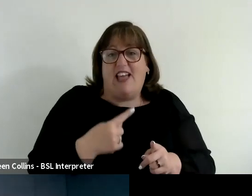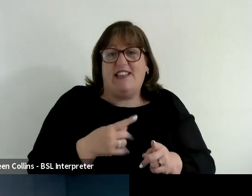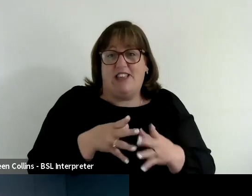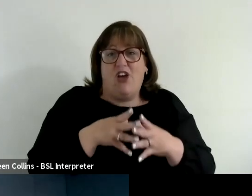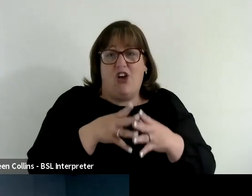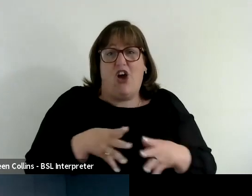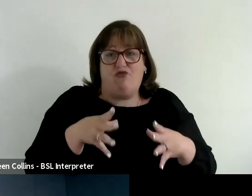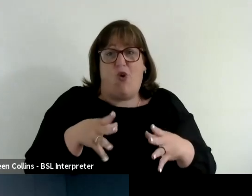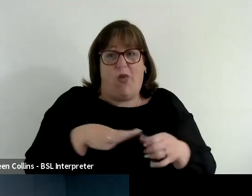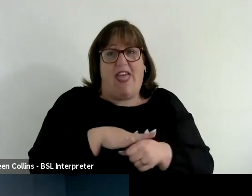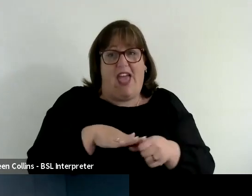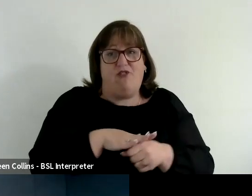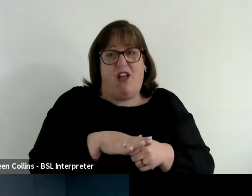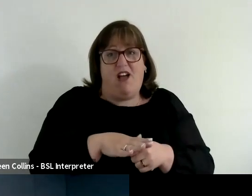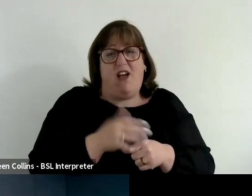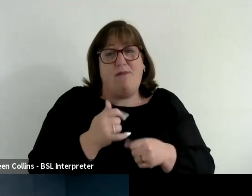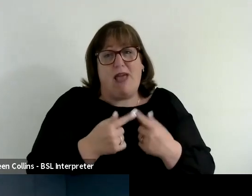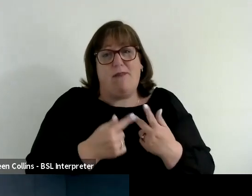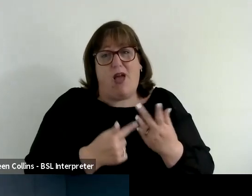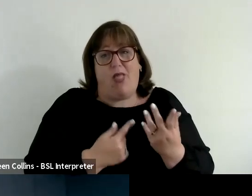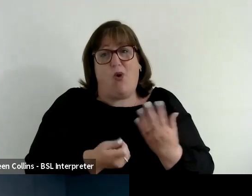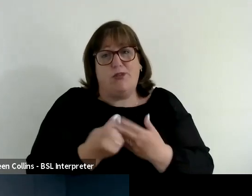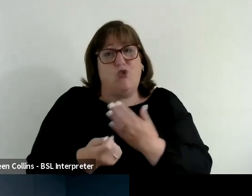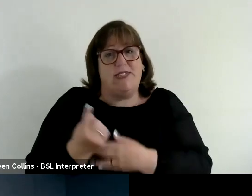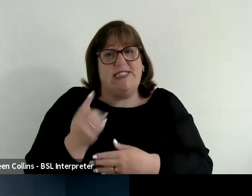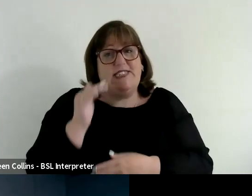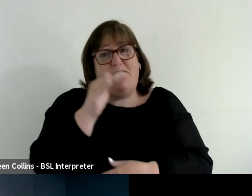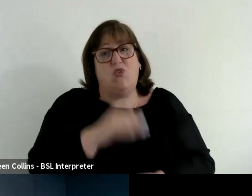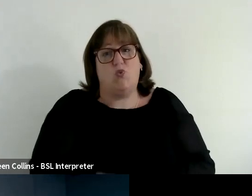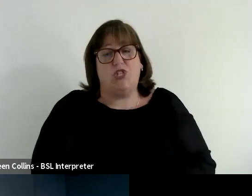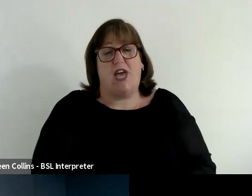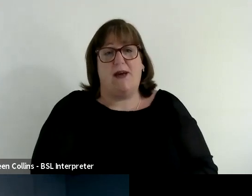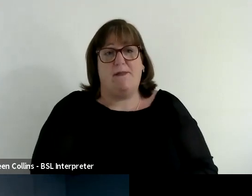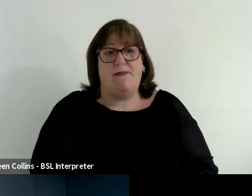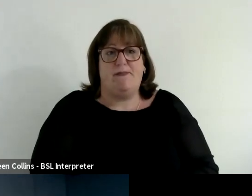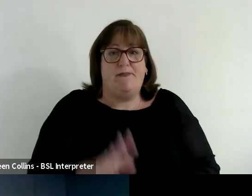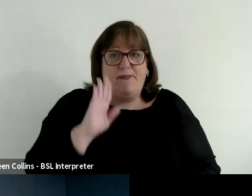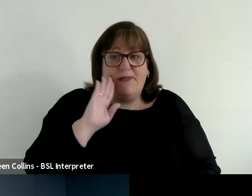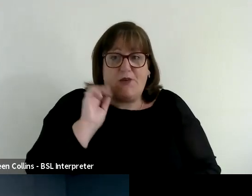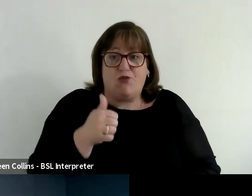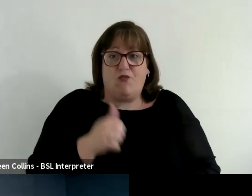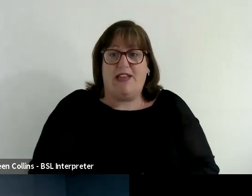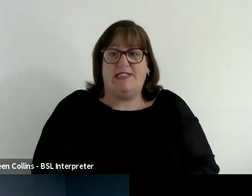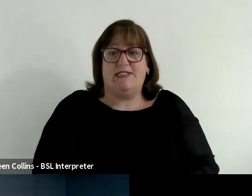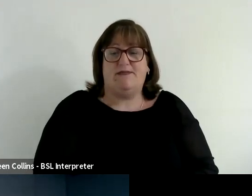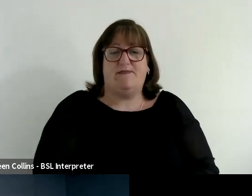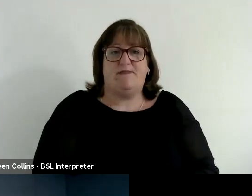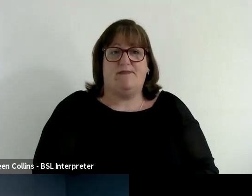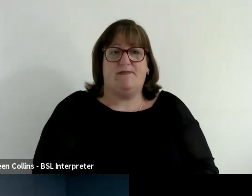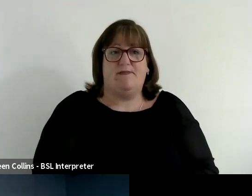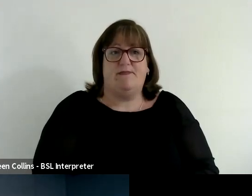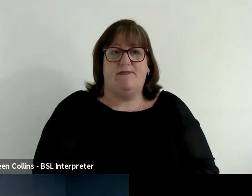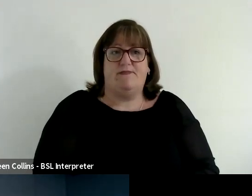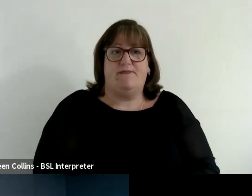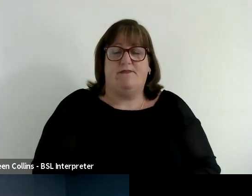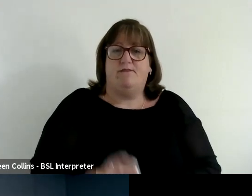have opportunities in the future. Sounds great. And then is Channel 4